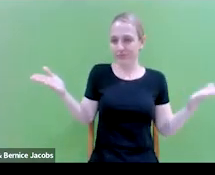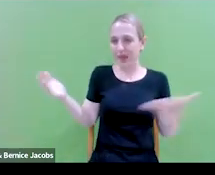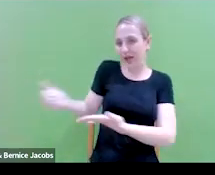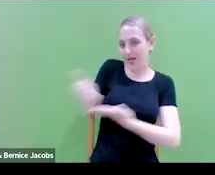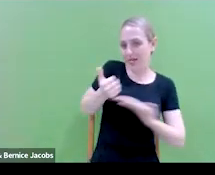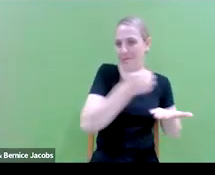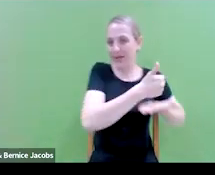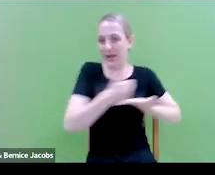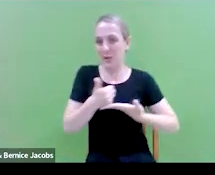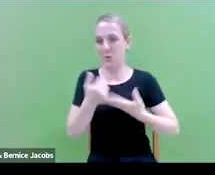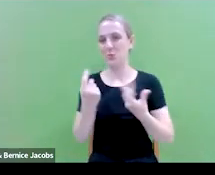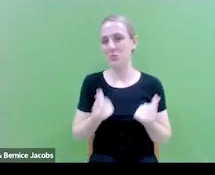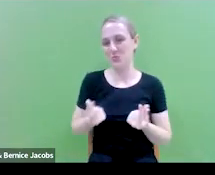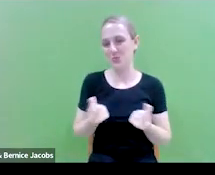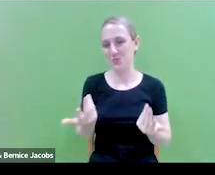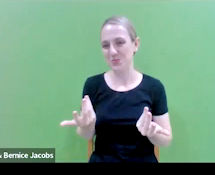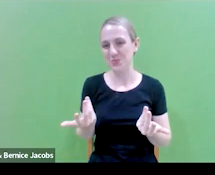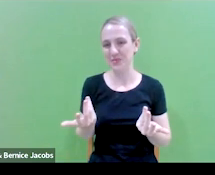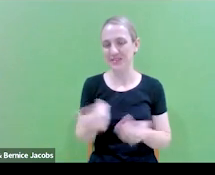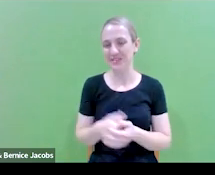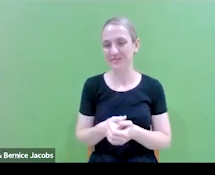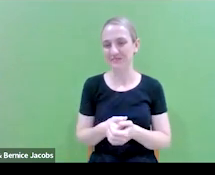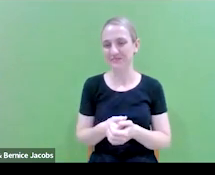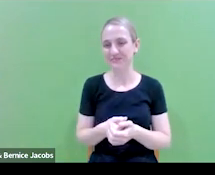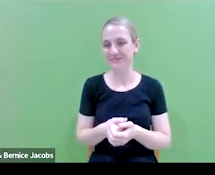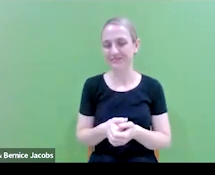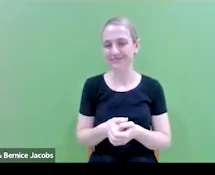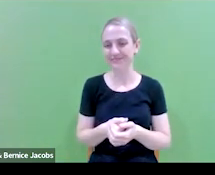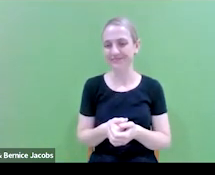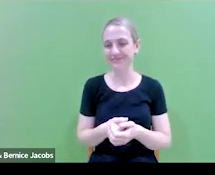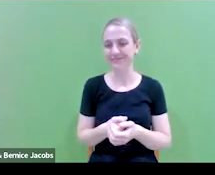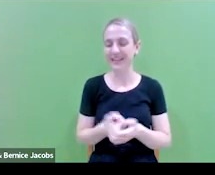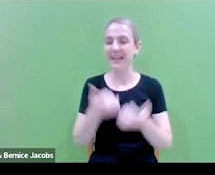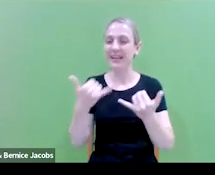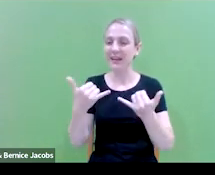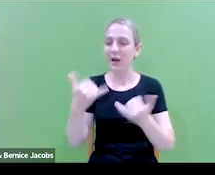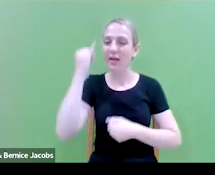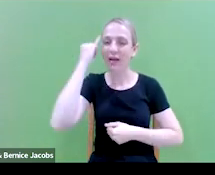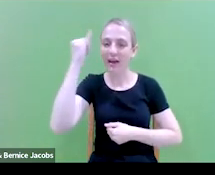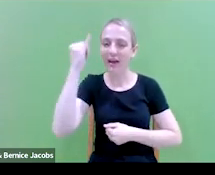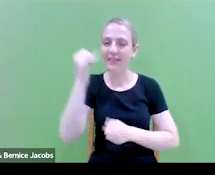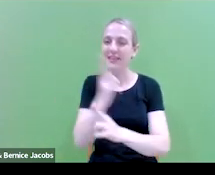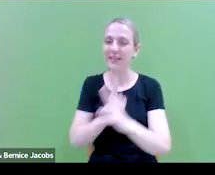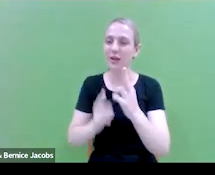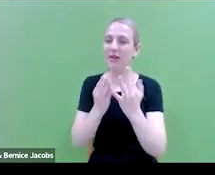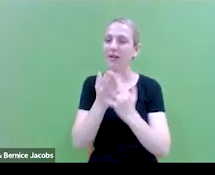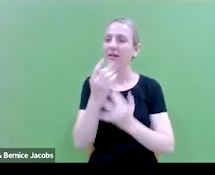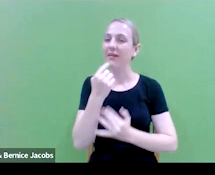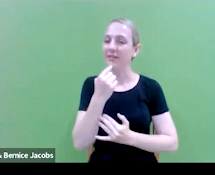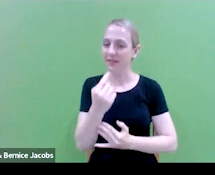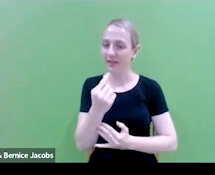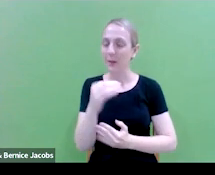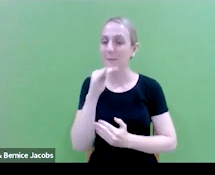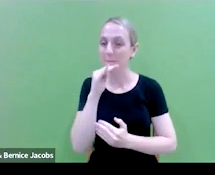daily tasks or daily functions. So the principle of universal design essentially says the higher up